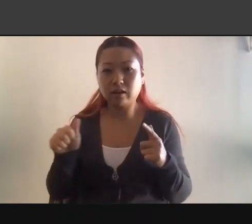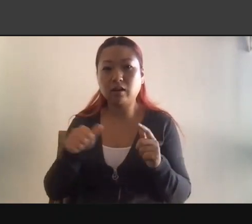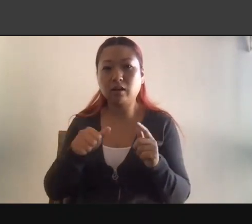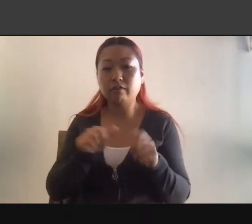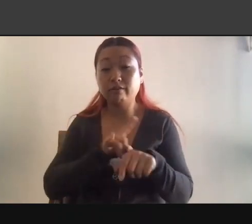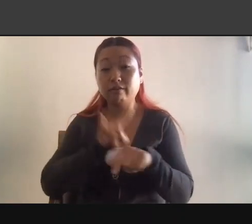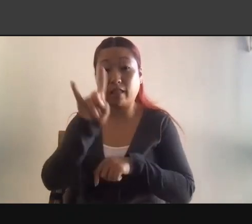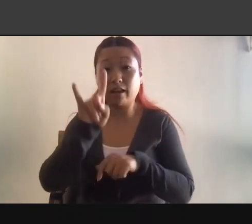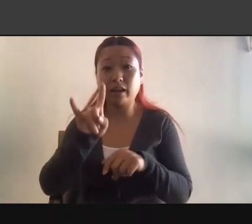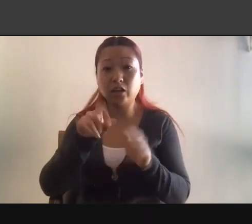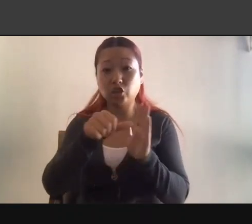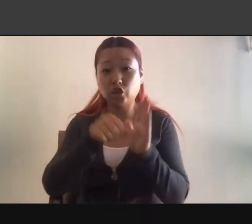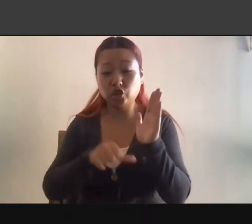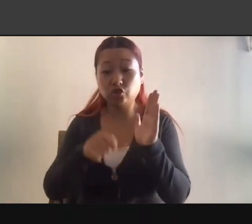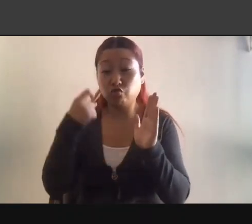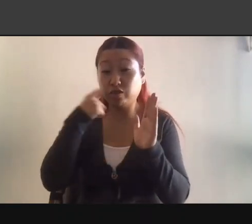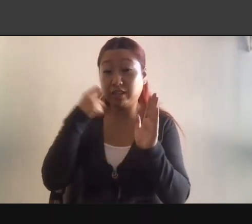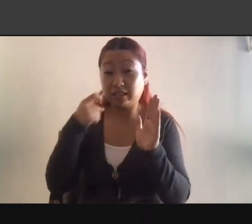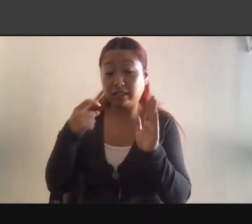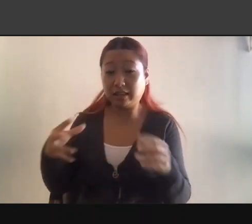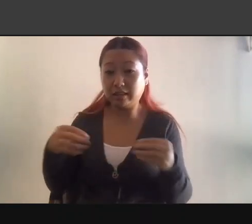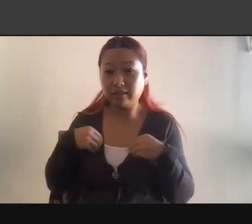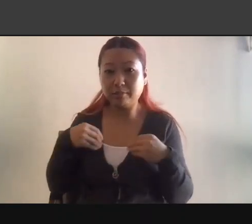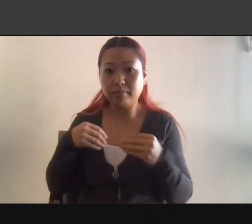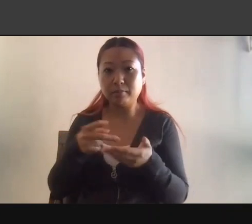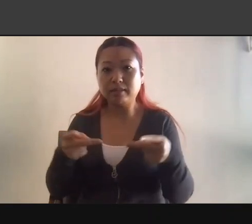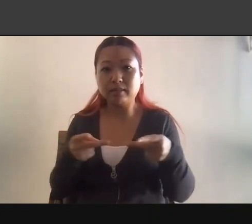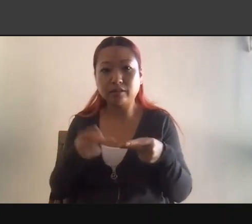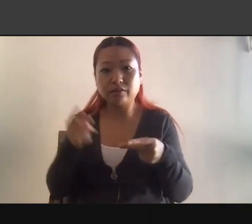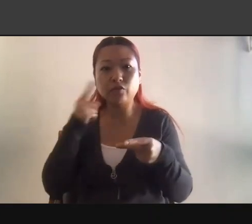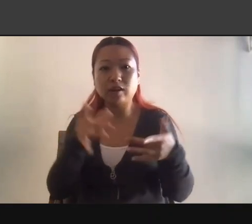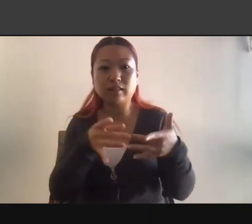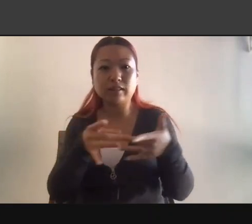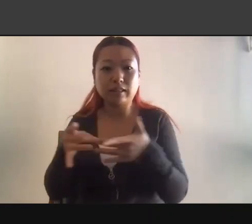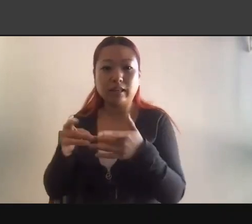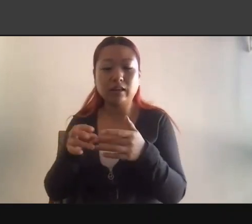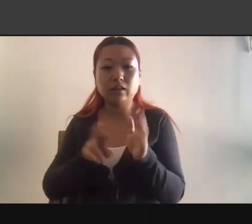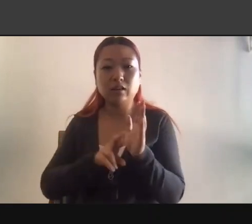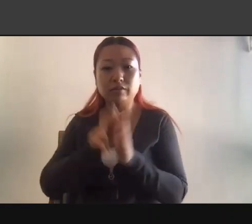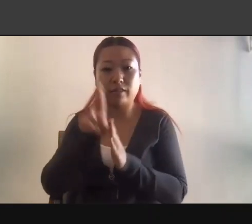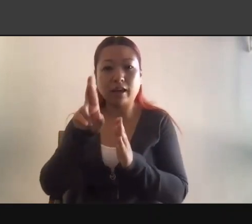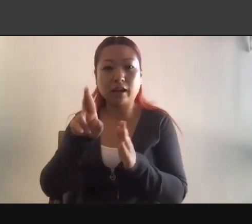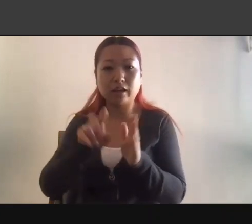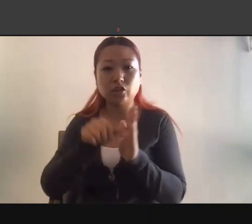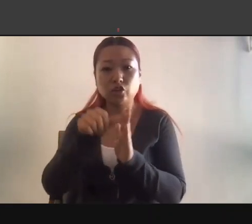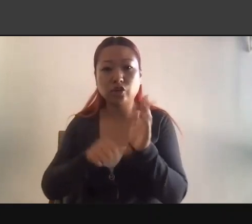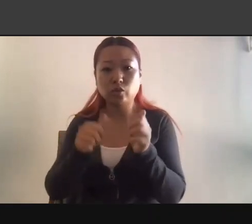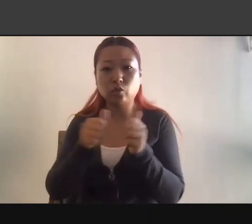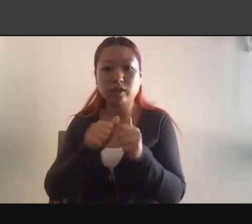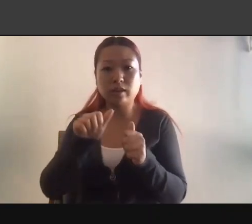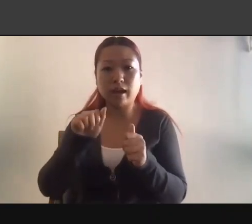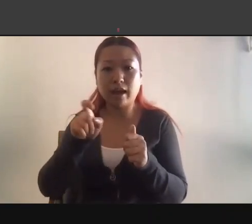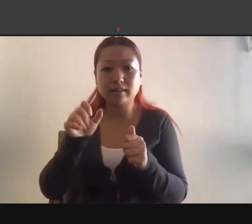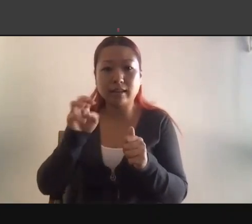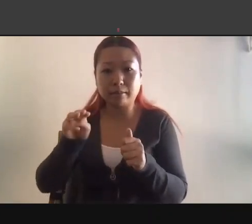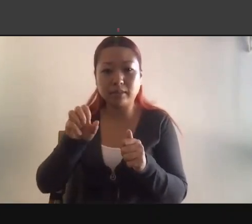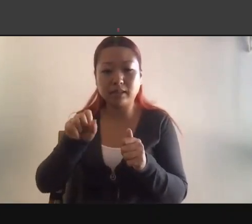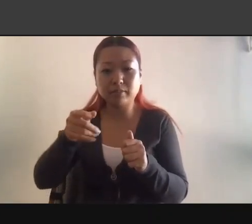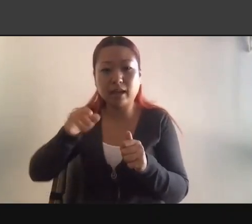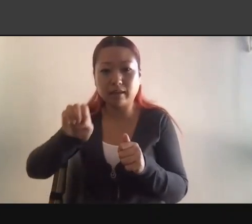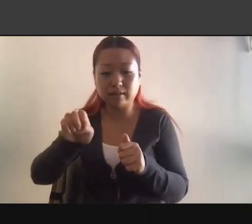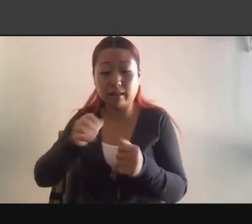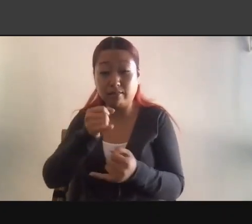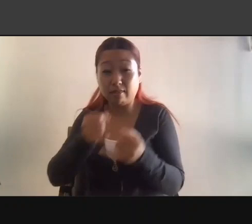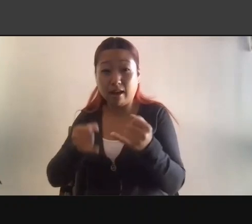really exciting is he recently accepted a position as lead mission flight surgeon with Axiom Space. And then finally, we'll hear